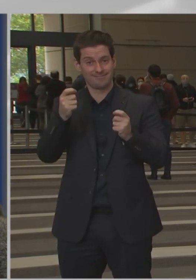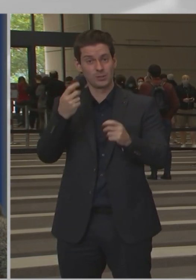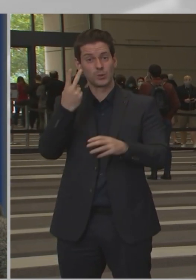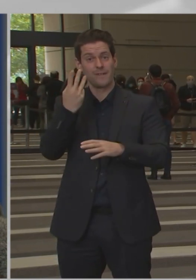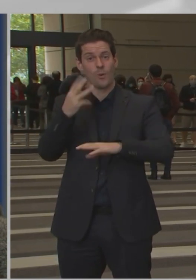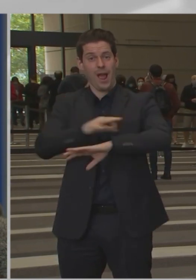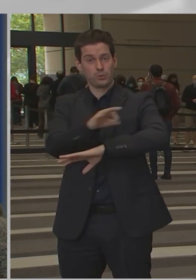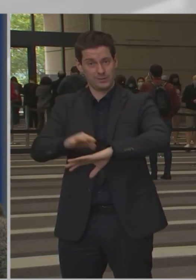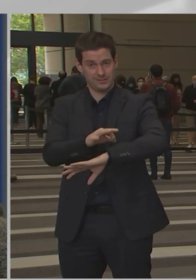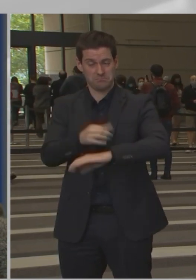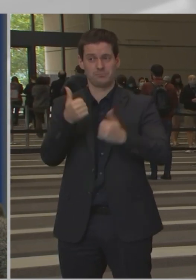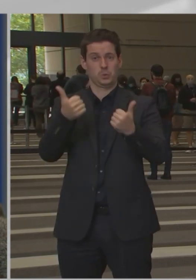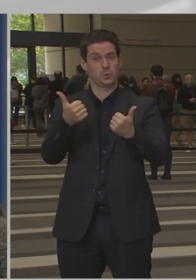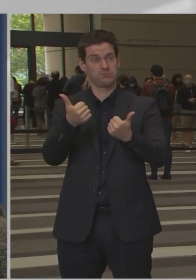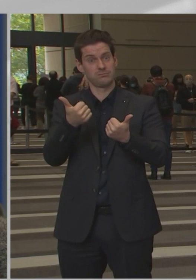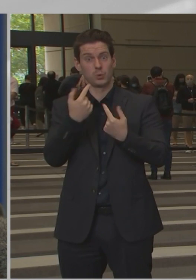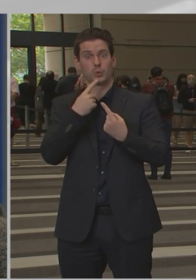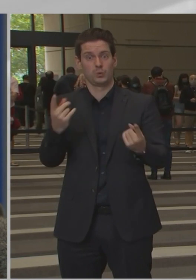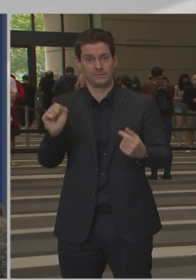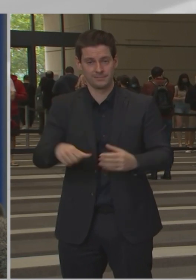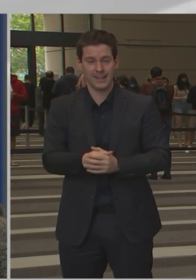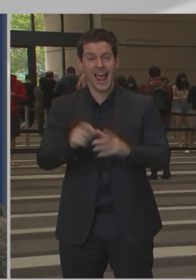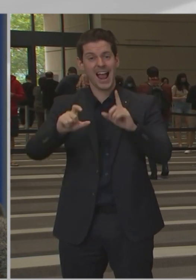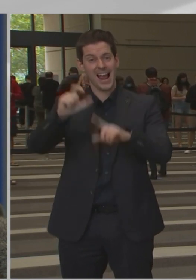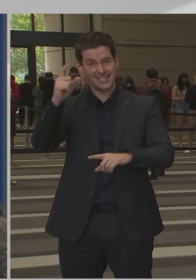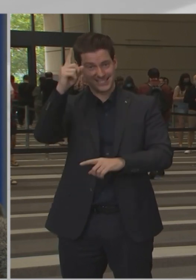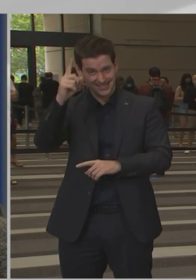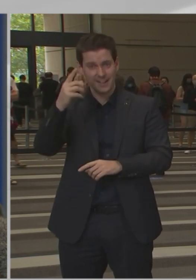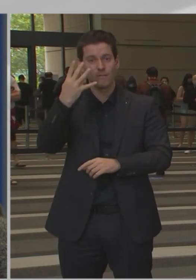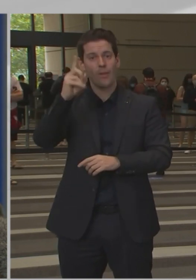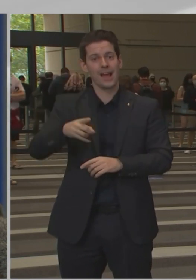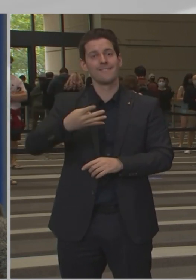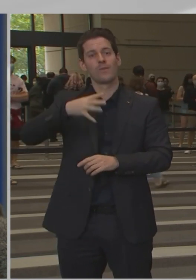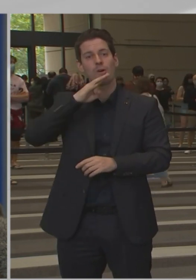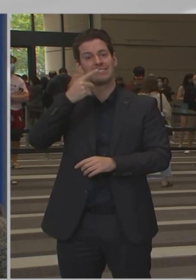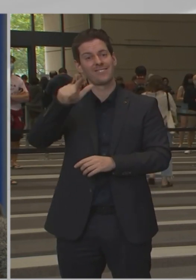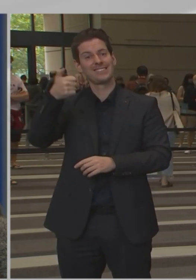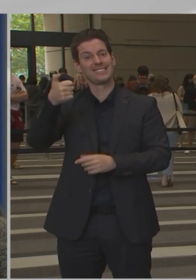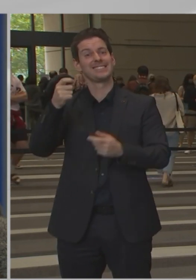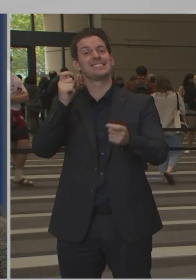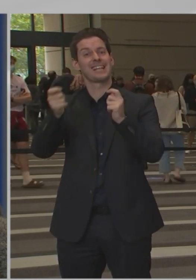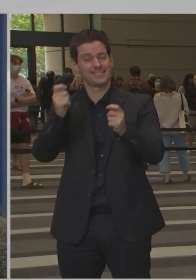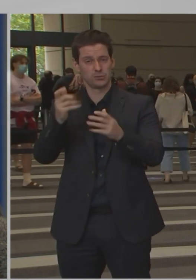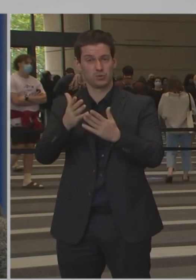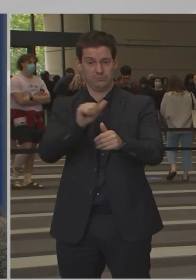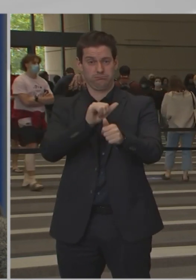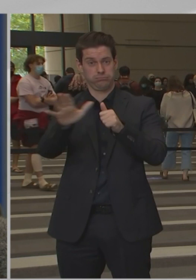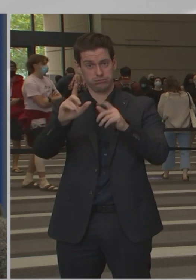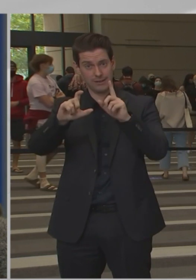4,476 tests, so that's tremendous news there. That was an increase from yesterday's testing in Cairns.